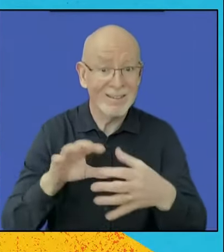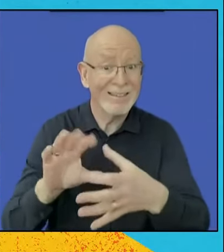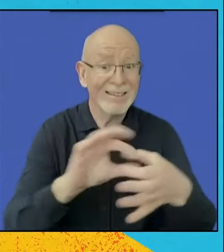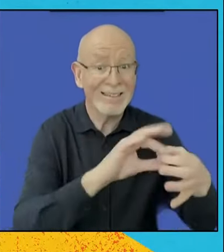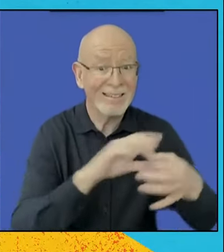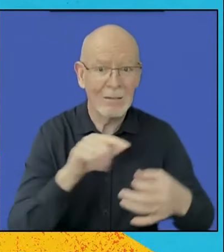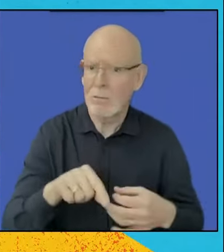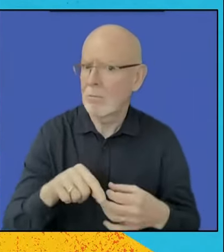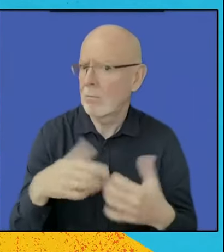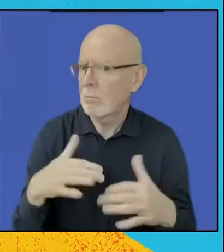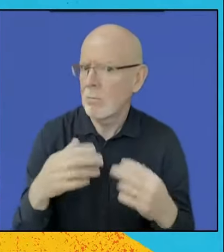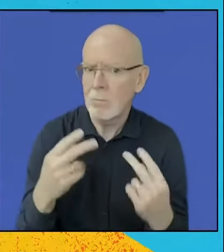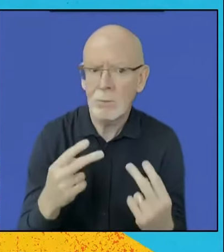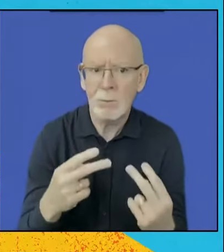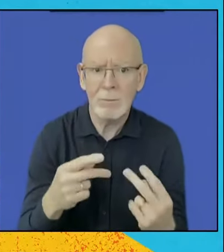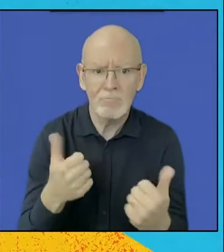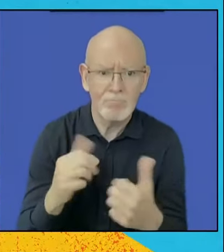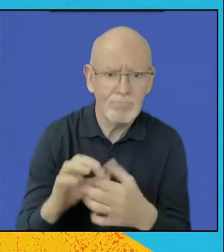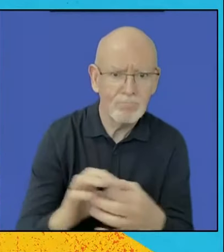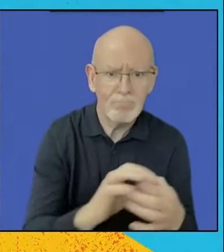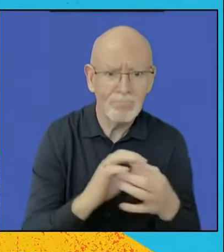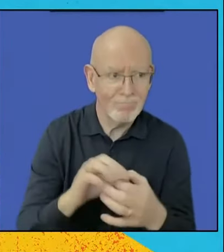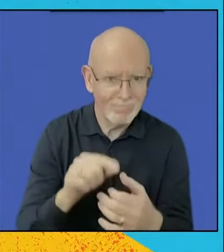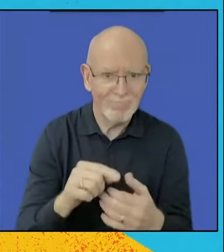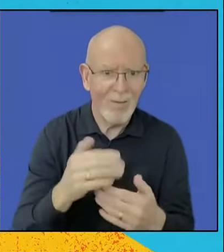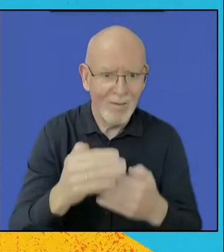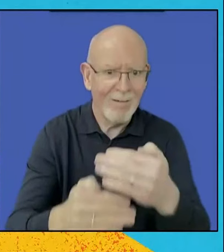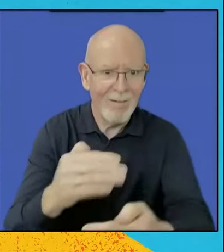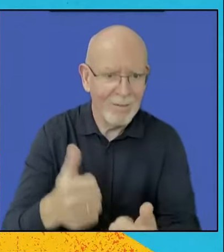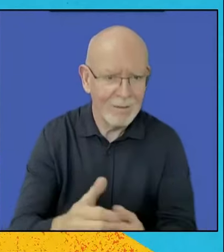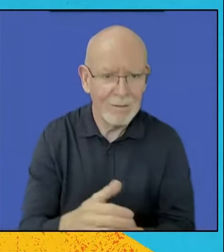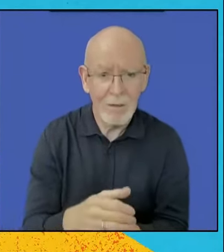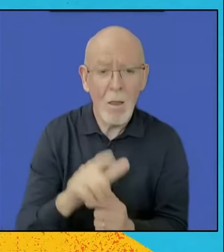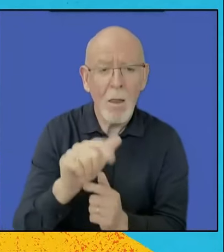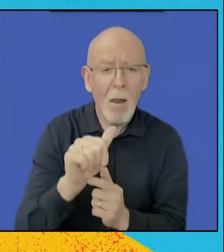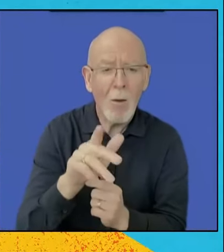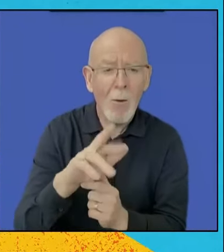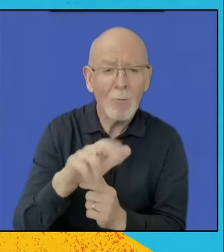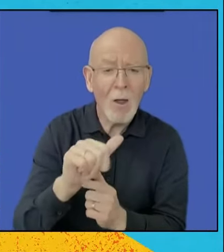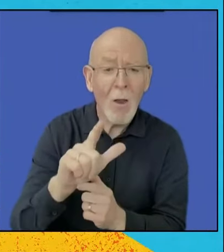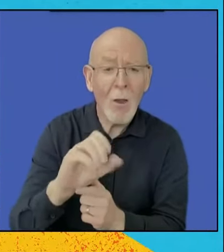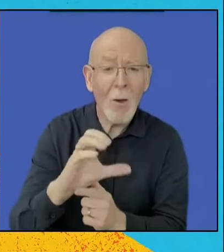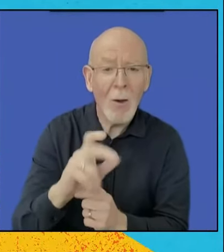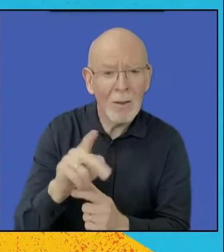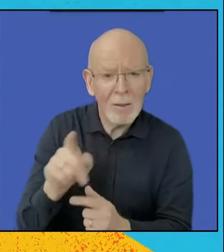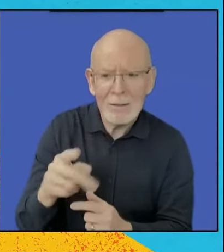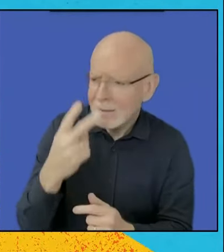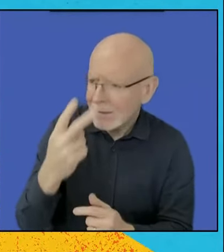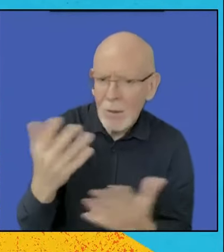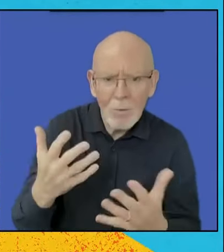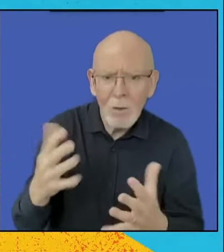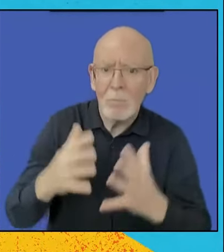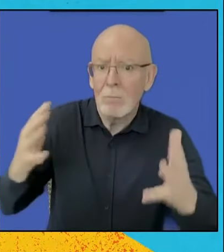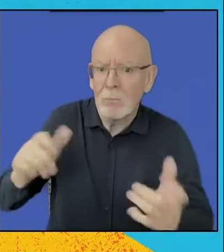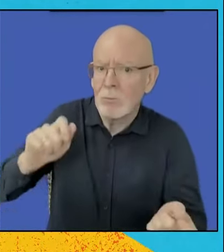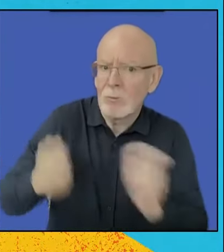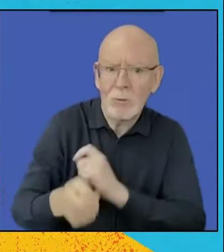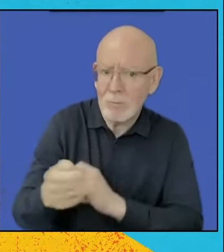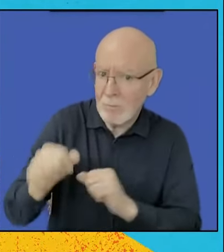you. There's obviously a very long way to go for structuring and facilitating youth engagement in international processes, and the lack of youth engagement